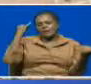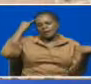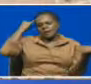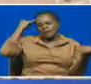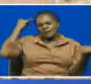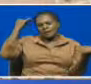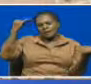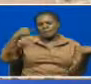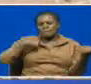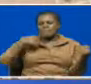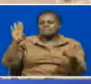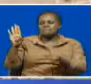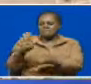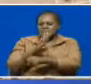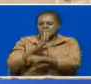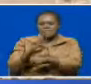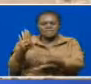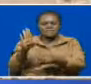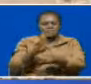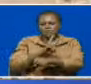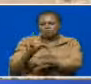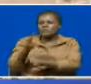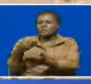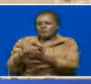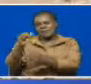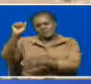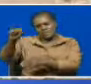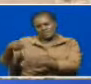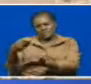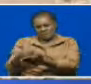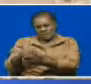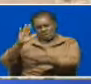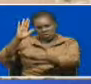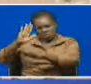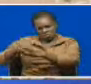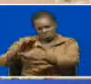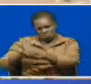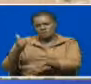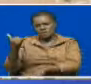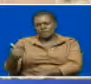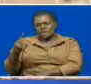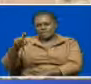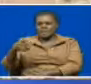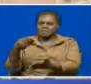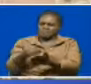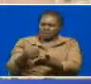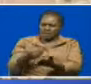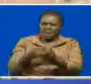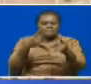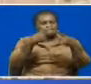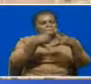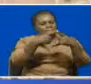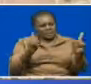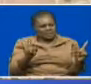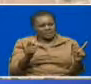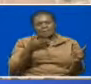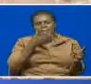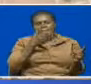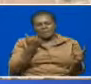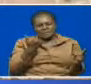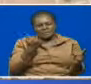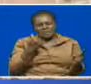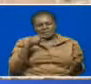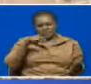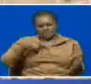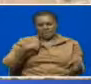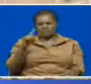of I'm busy, I'm looking for money, yes, money is good, the child needs it. But can we be the